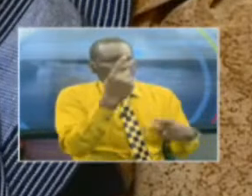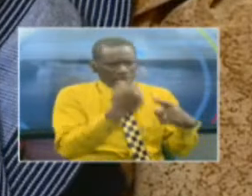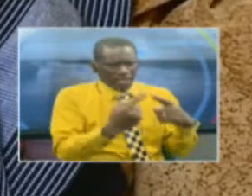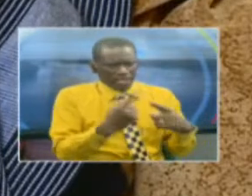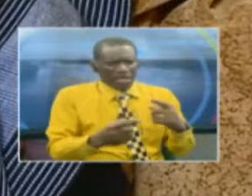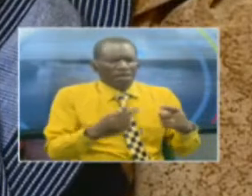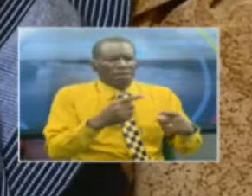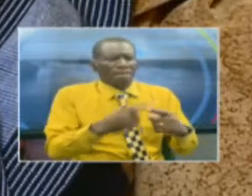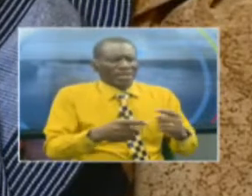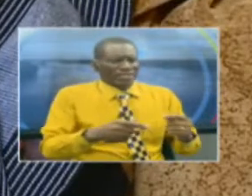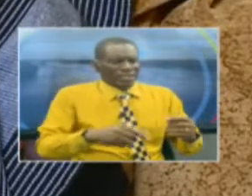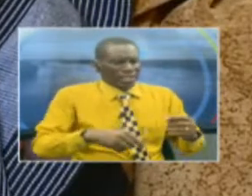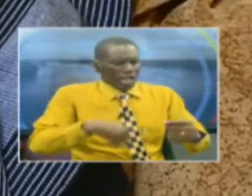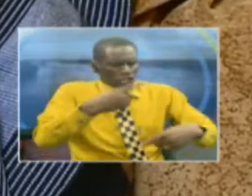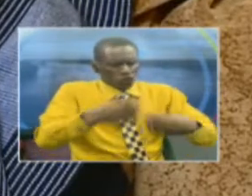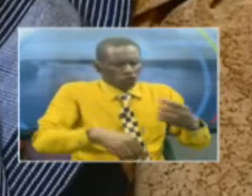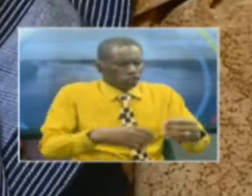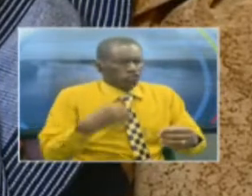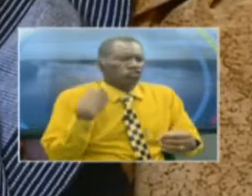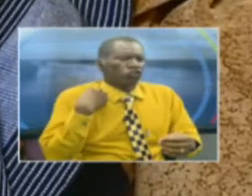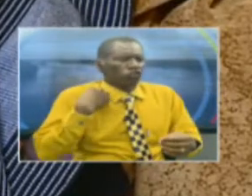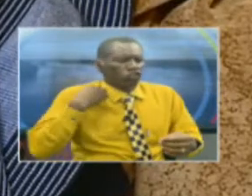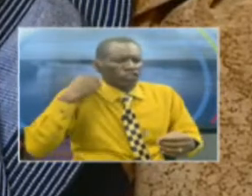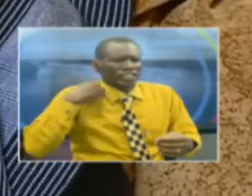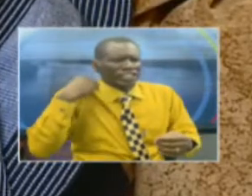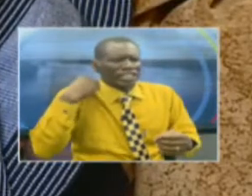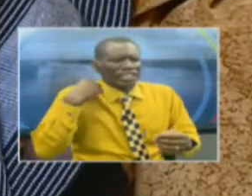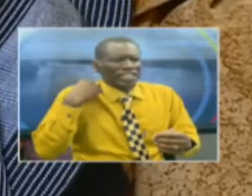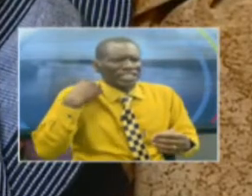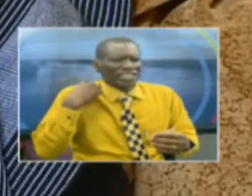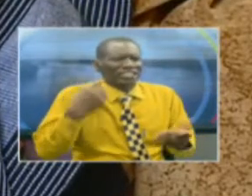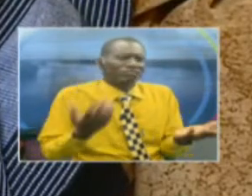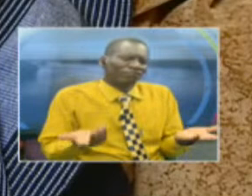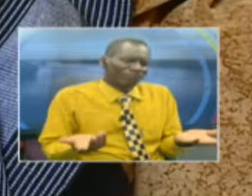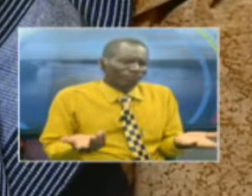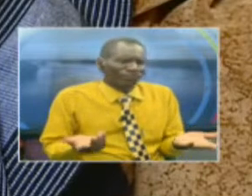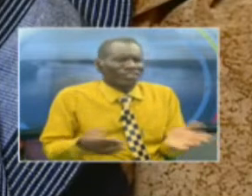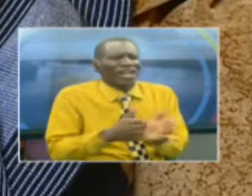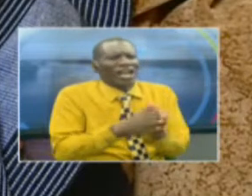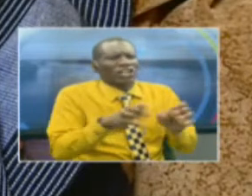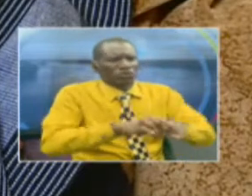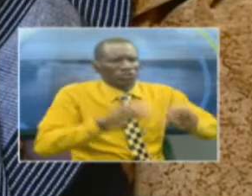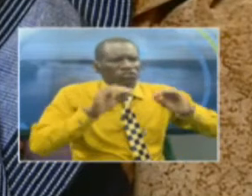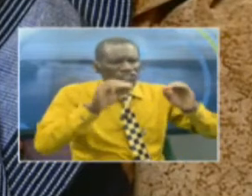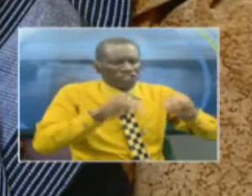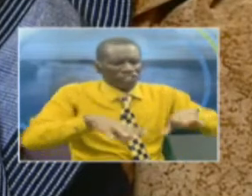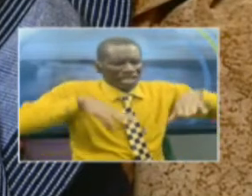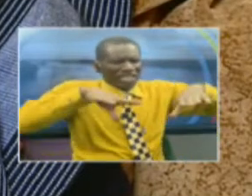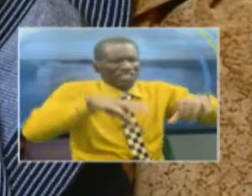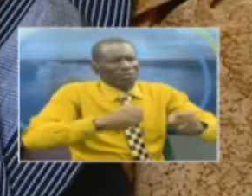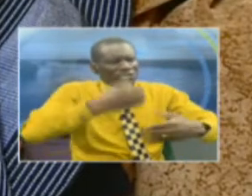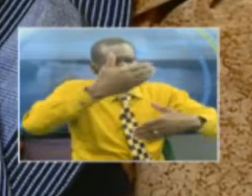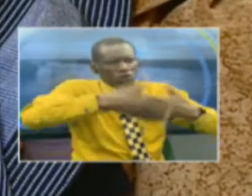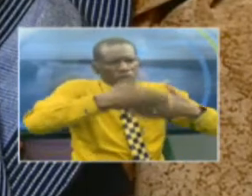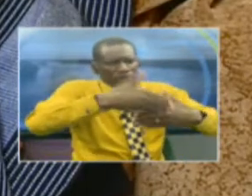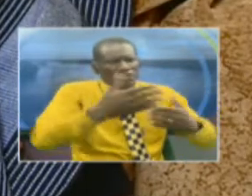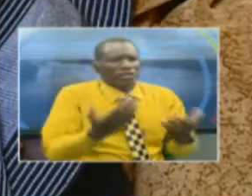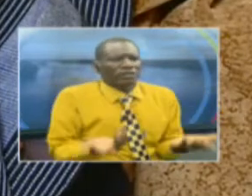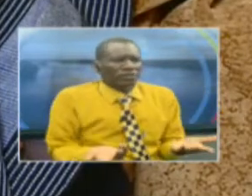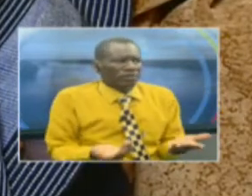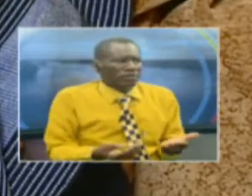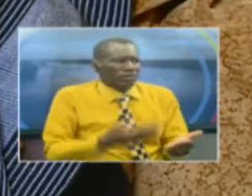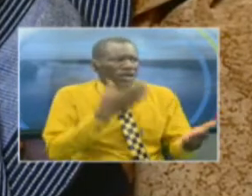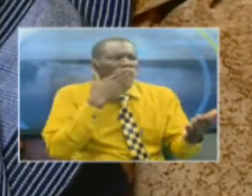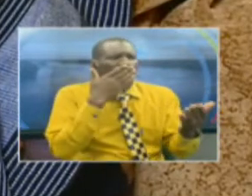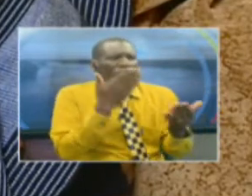kept myself busy, volunteering, even teaching adaptive computer. Thank